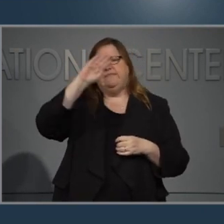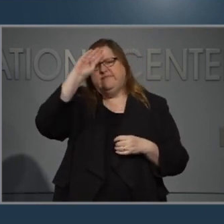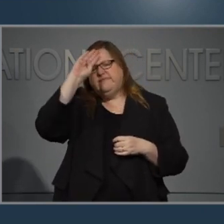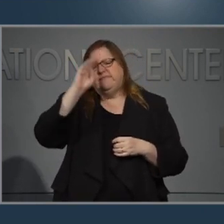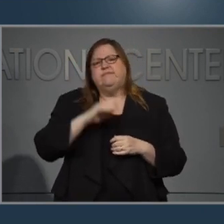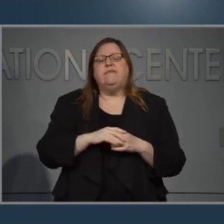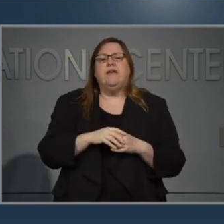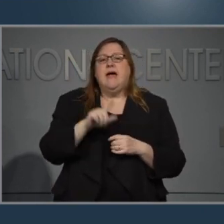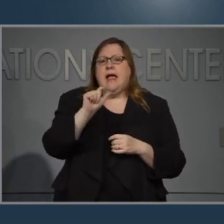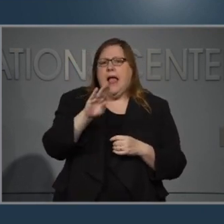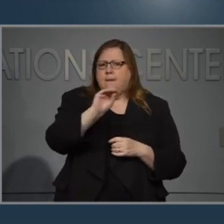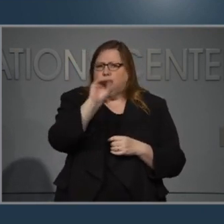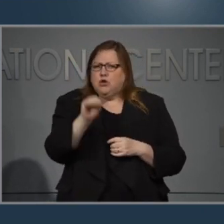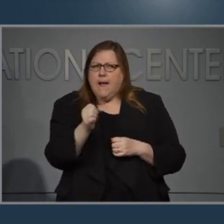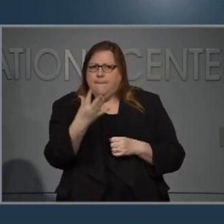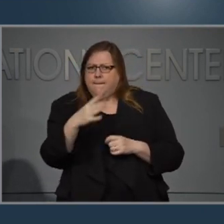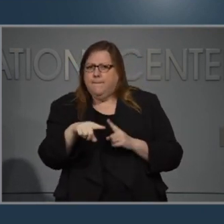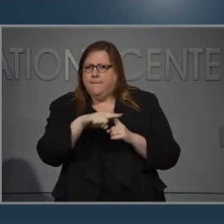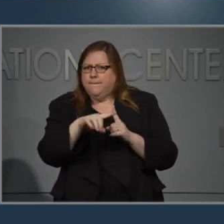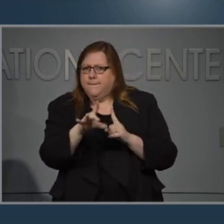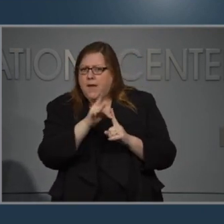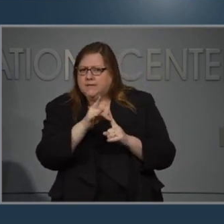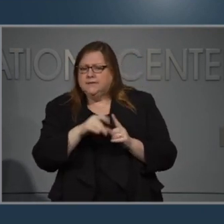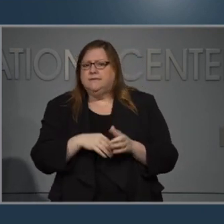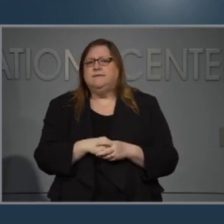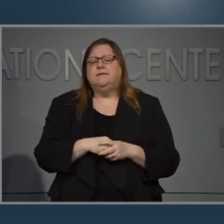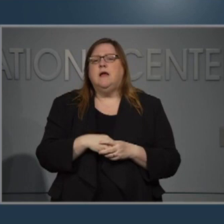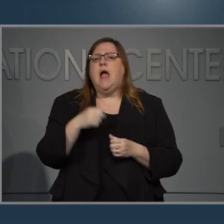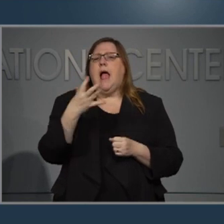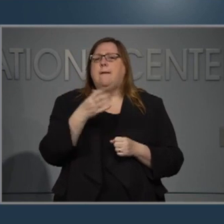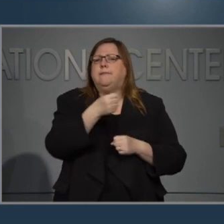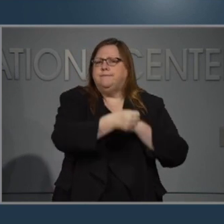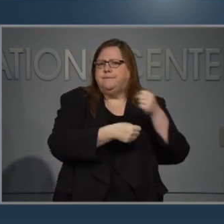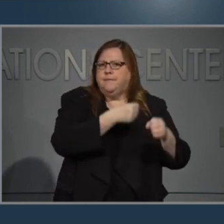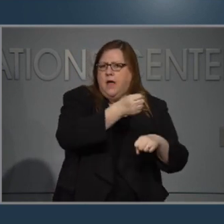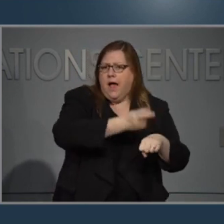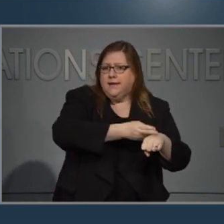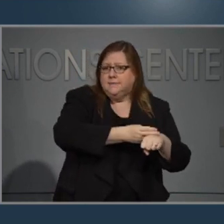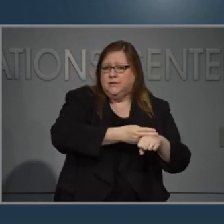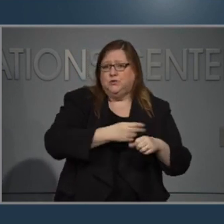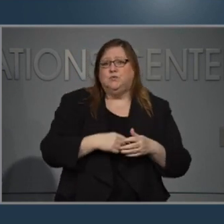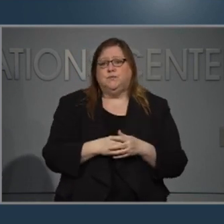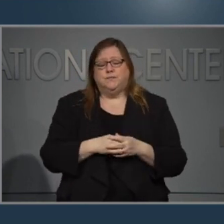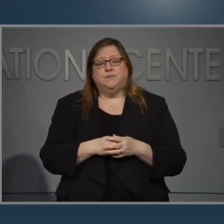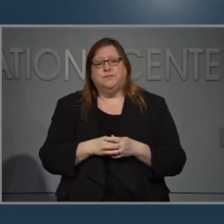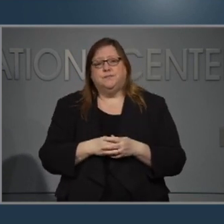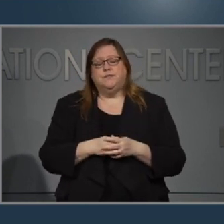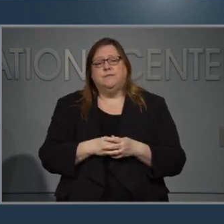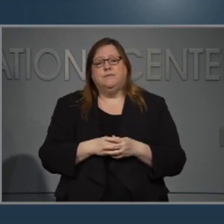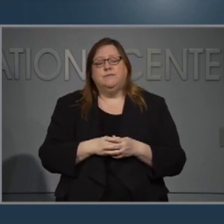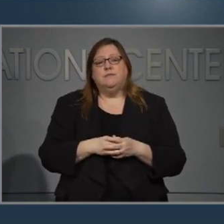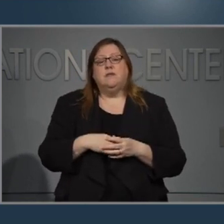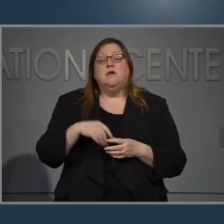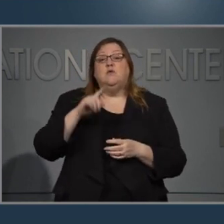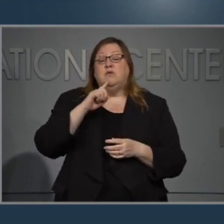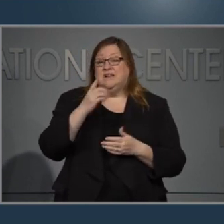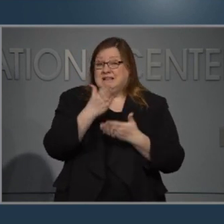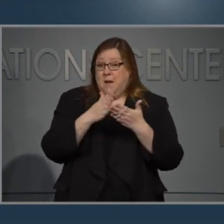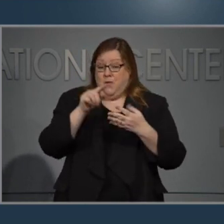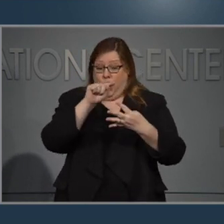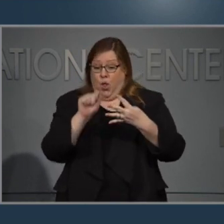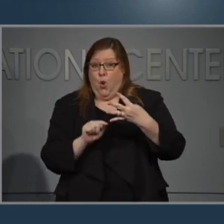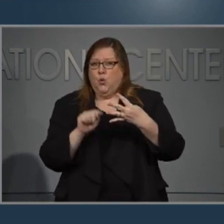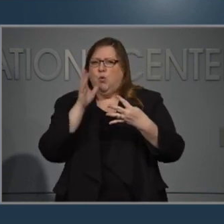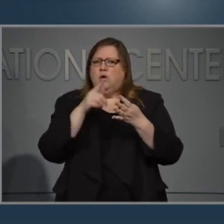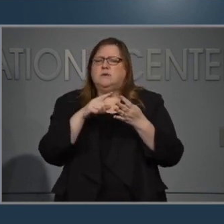hospitalizations. Some of these metrics help us understand the rate of viral transmission in the past few days, while other metrics